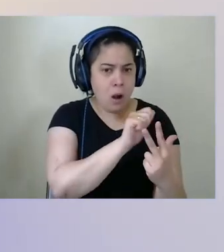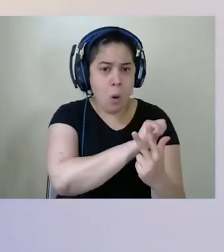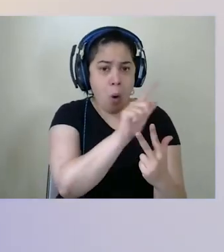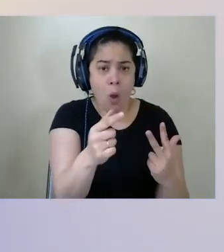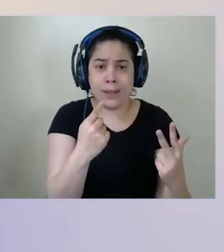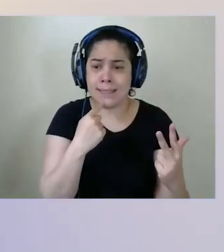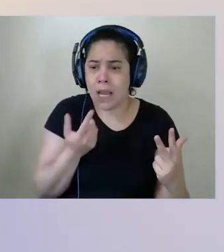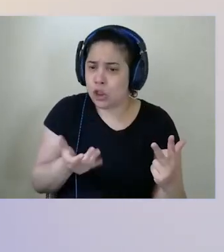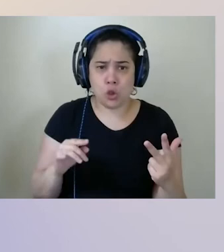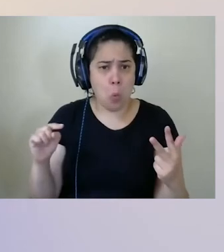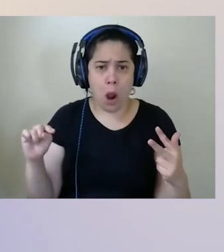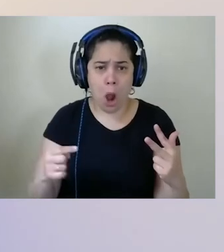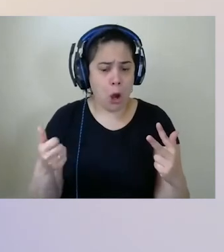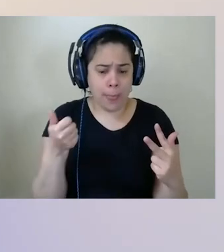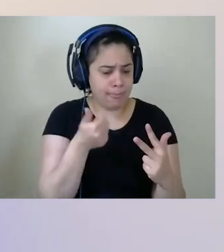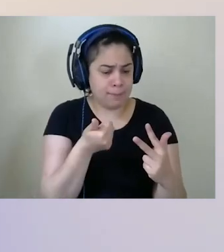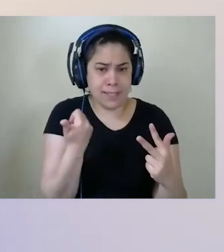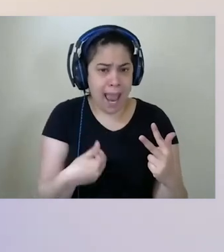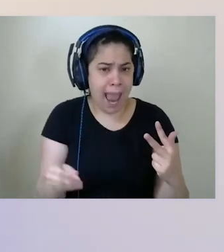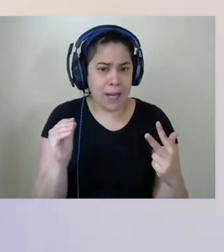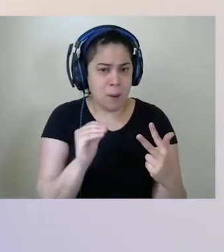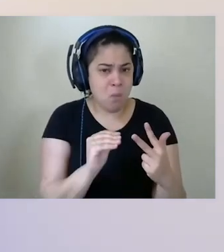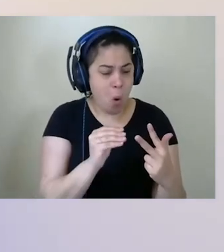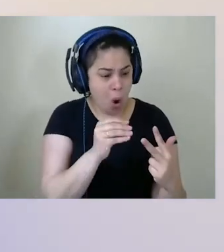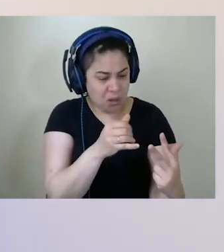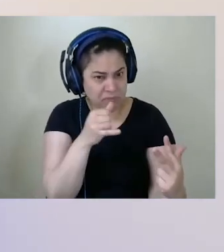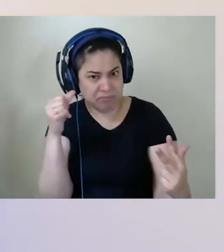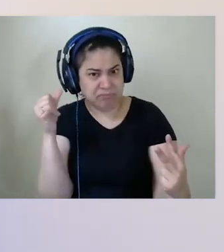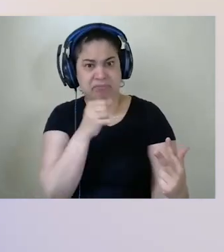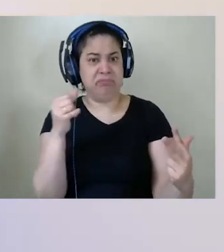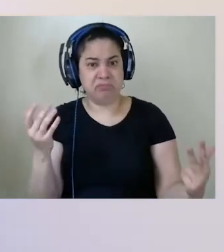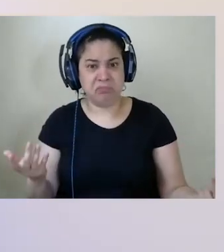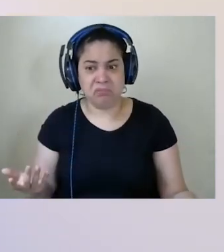also, for working with this population, is a very,